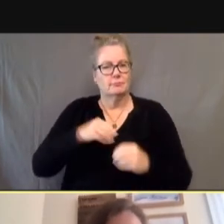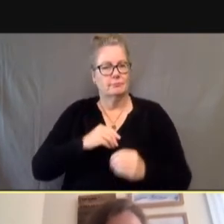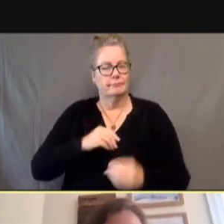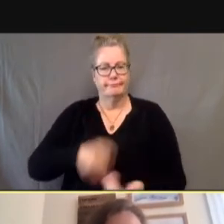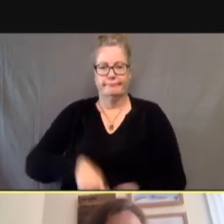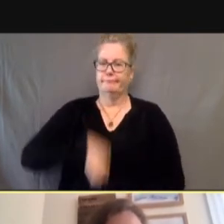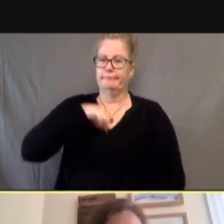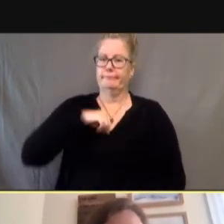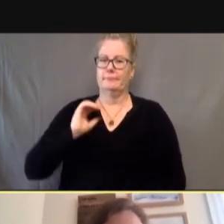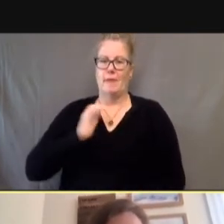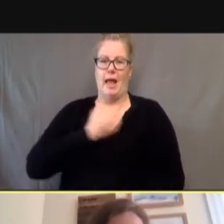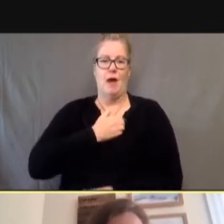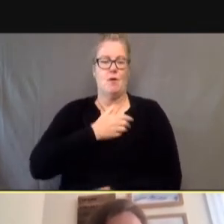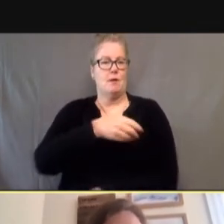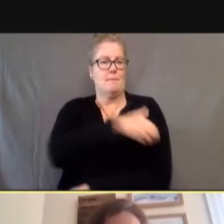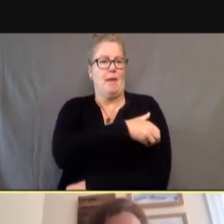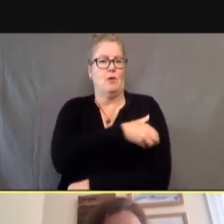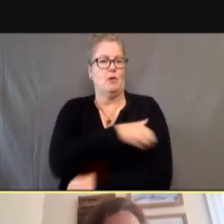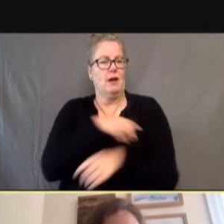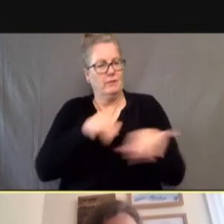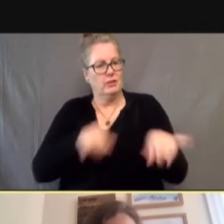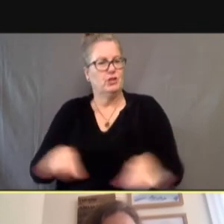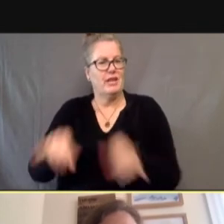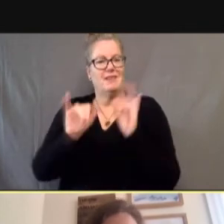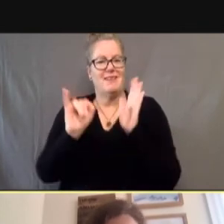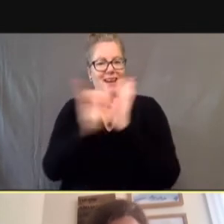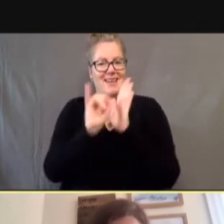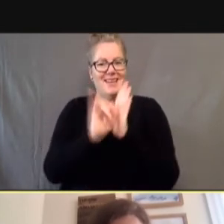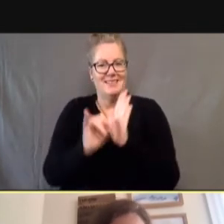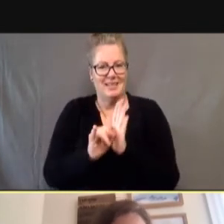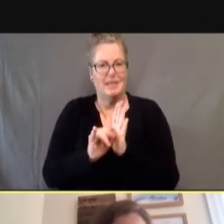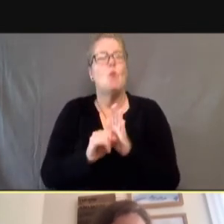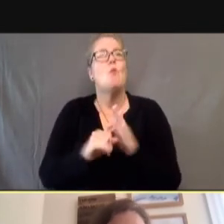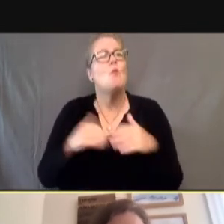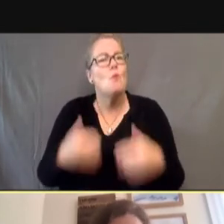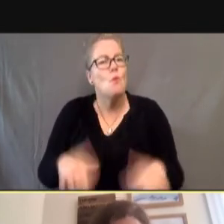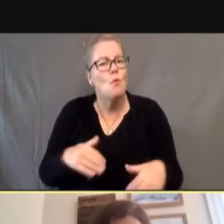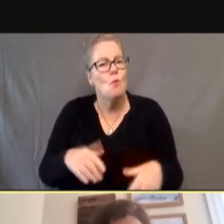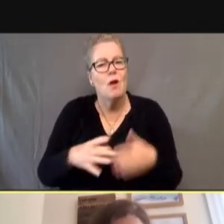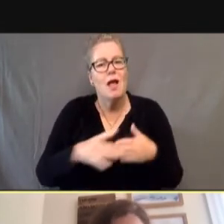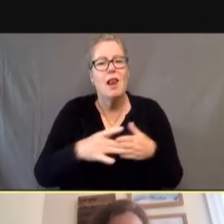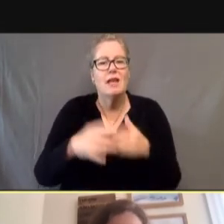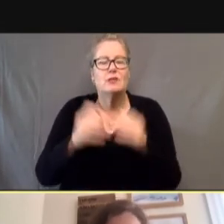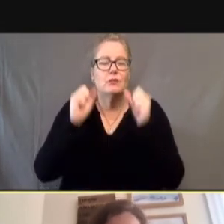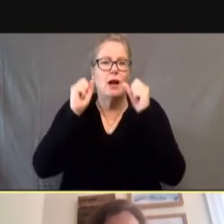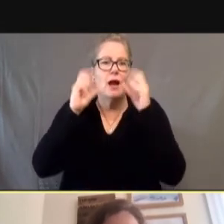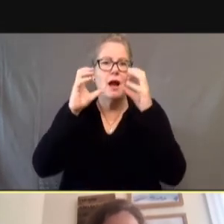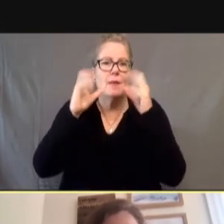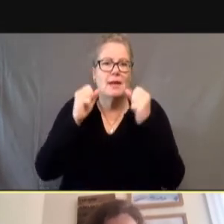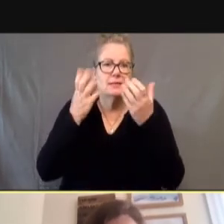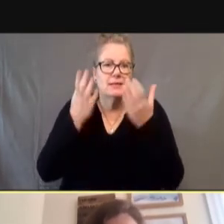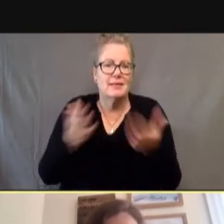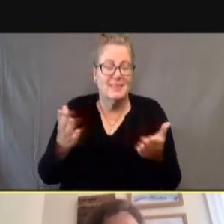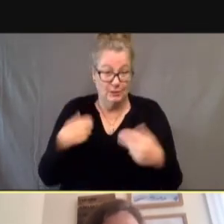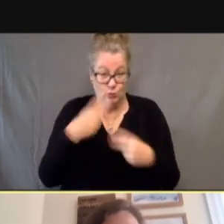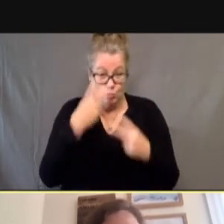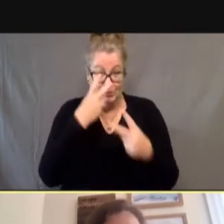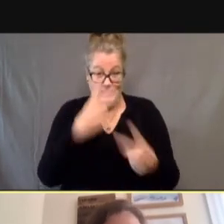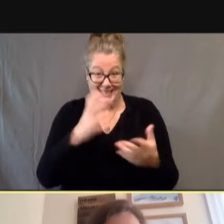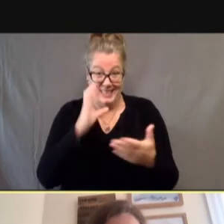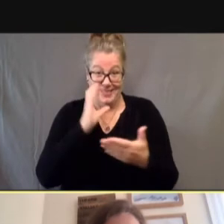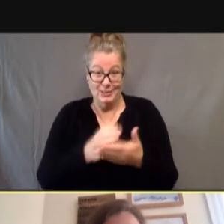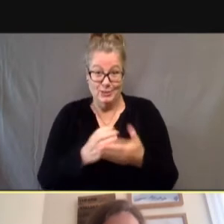that has led to a lot of amazing things that we weren't anticipating at the start. And one of those, as you can see on the screen, is